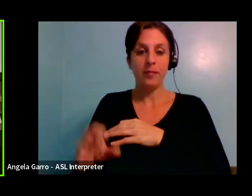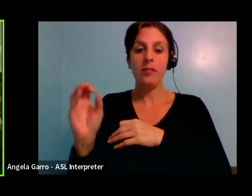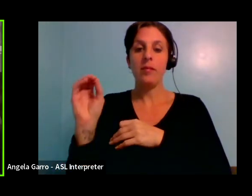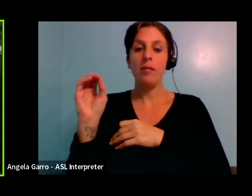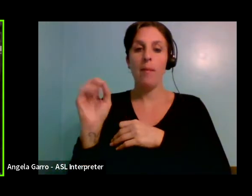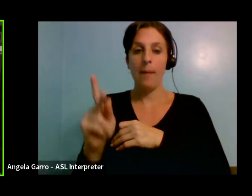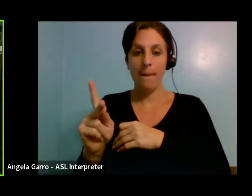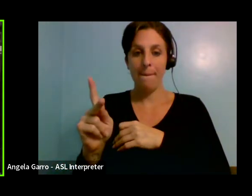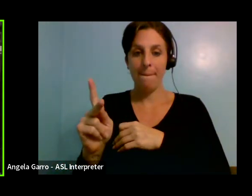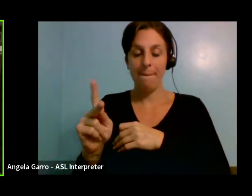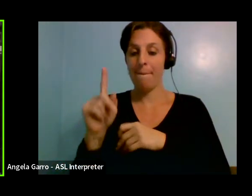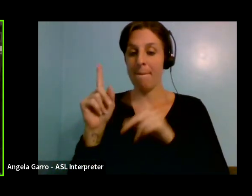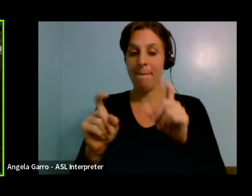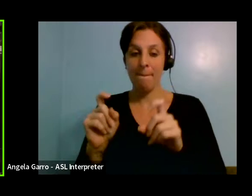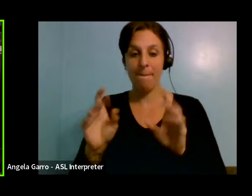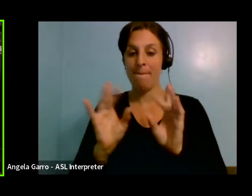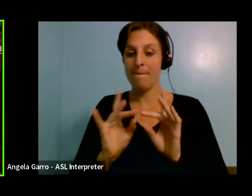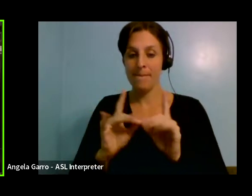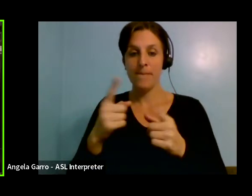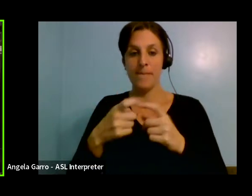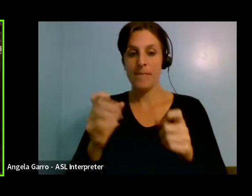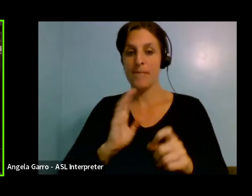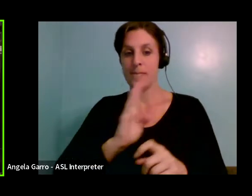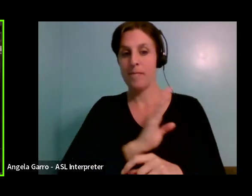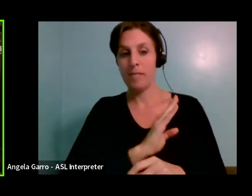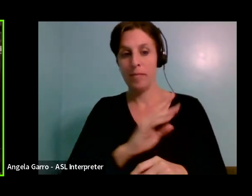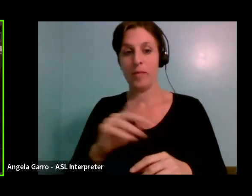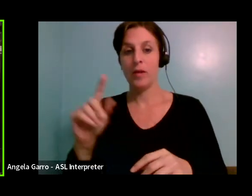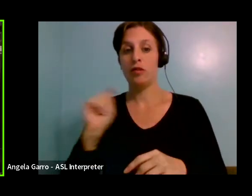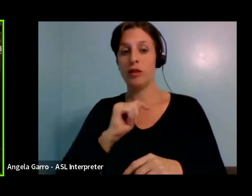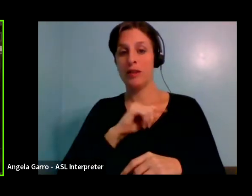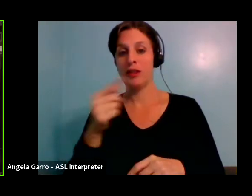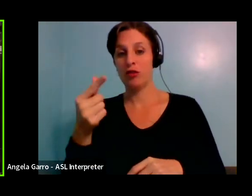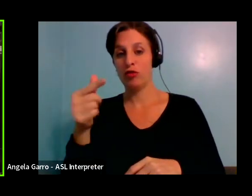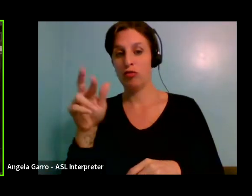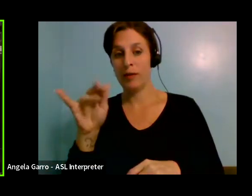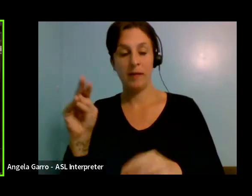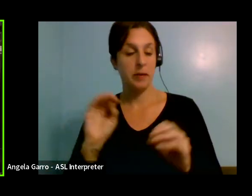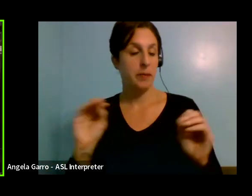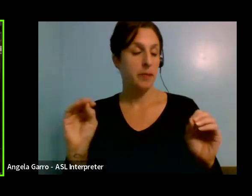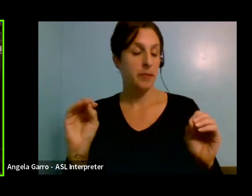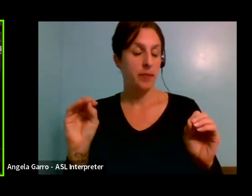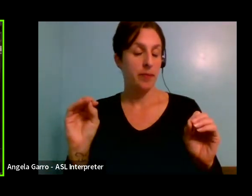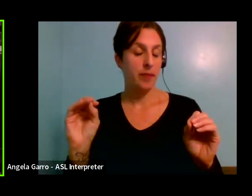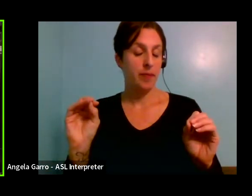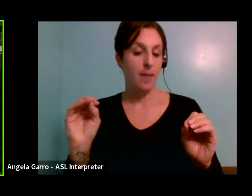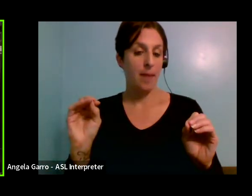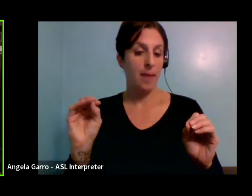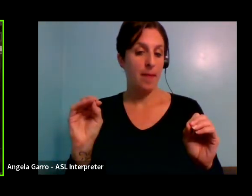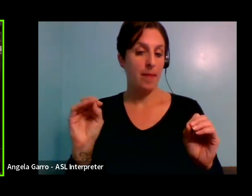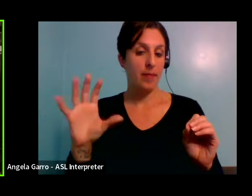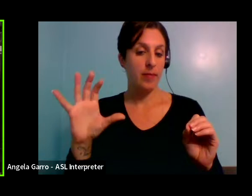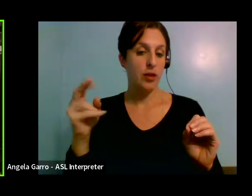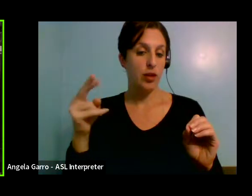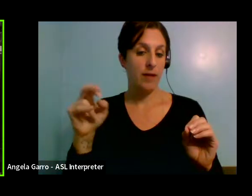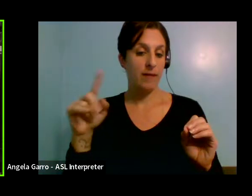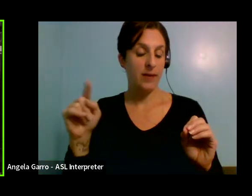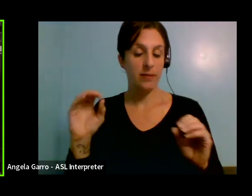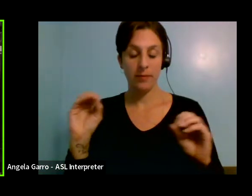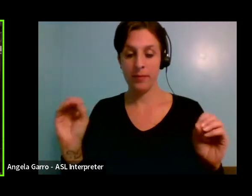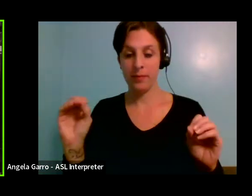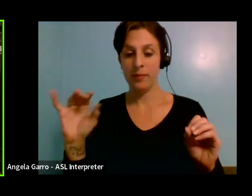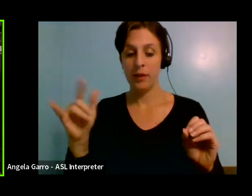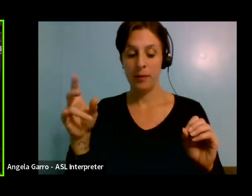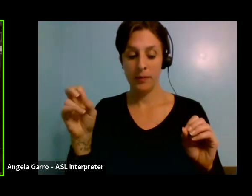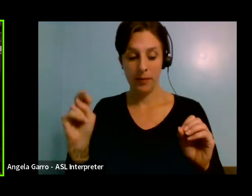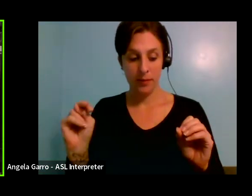Okay, questions or comments from the board? Trustee Griffin, No comments. trustee Chavez, None. trustee